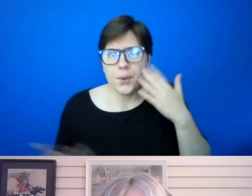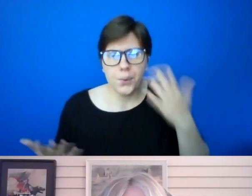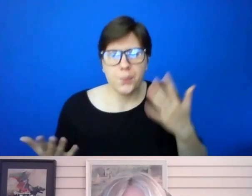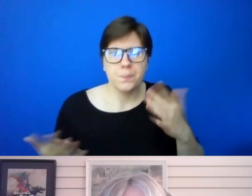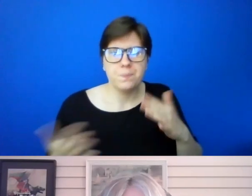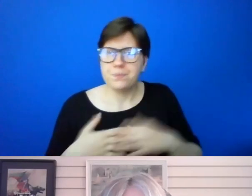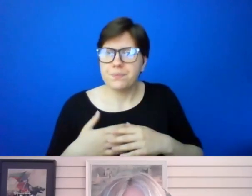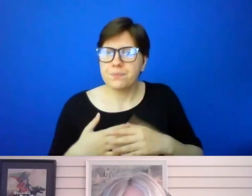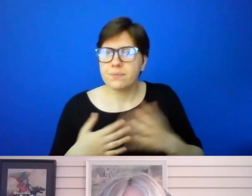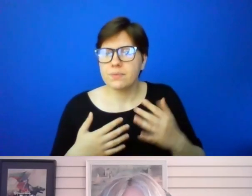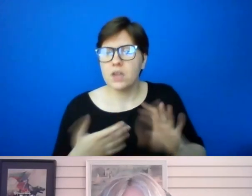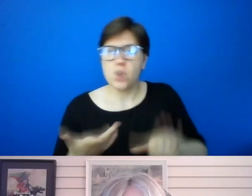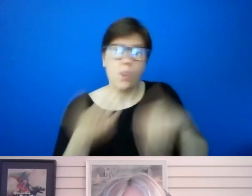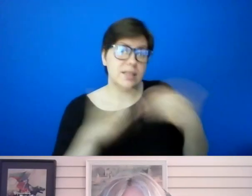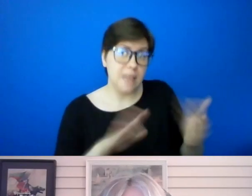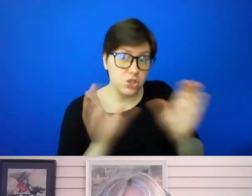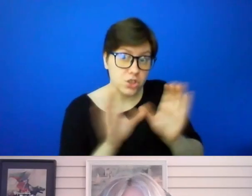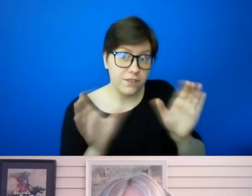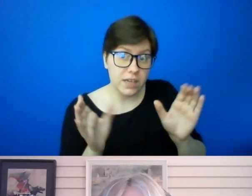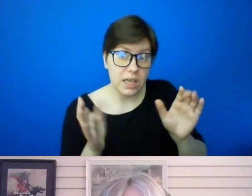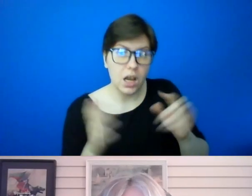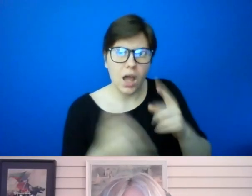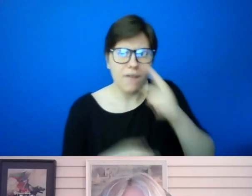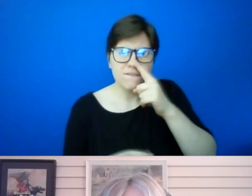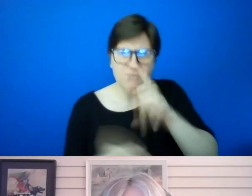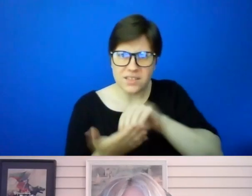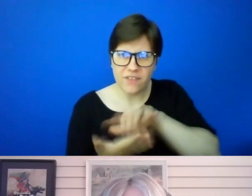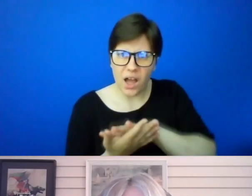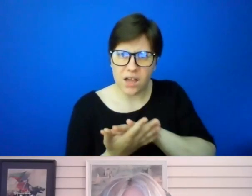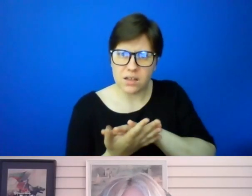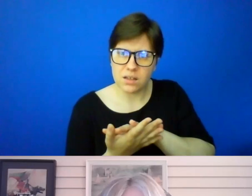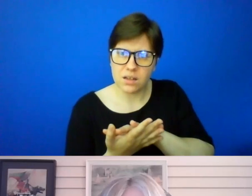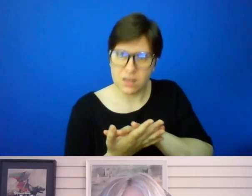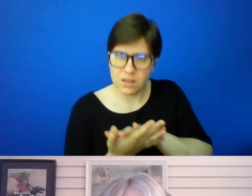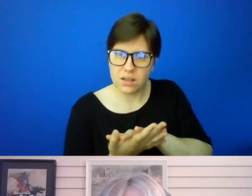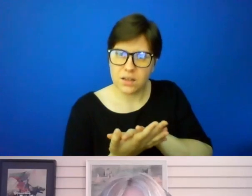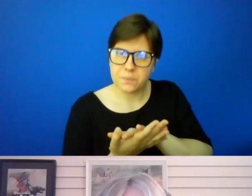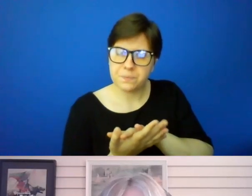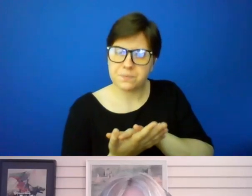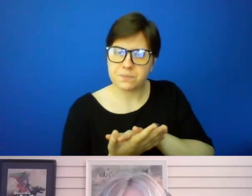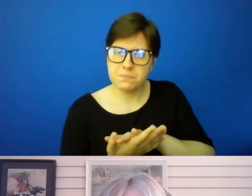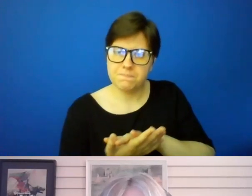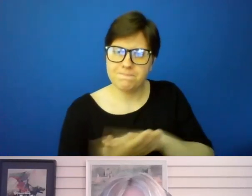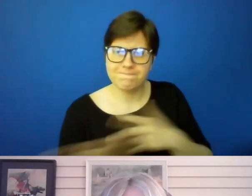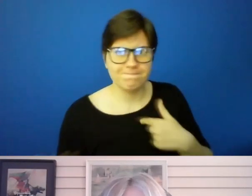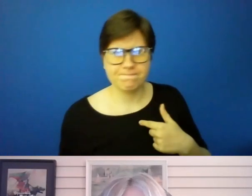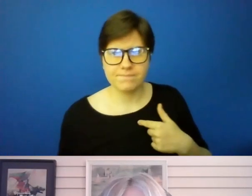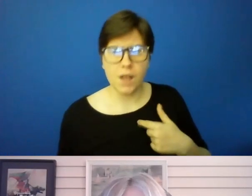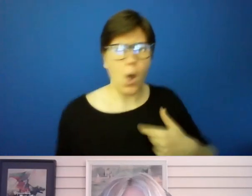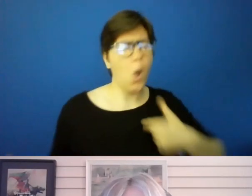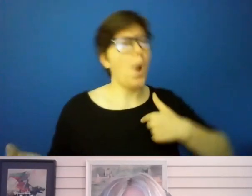so the death certificate is falsified, that I'm not